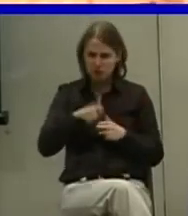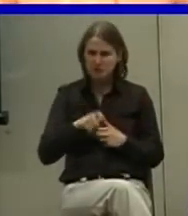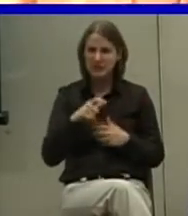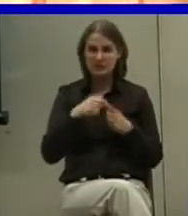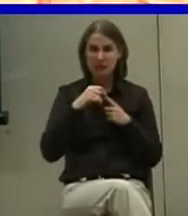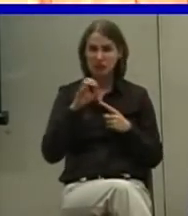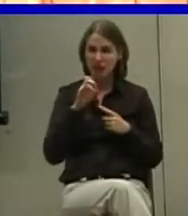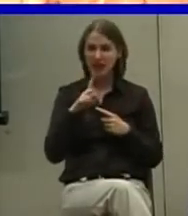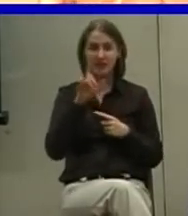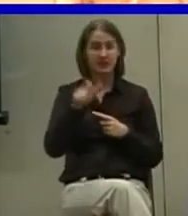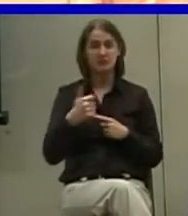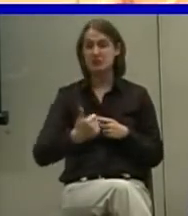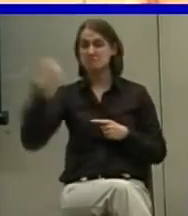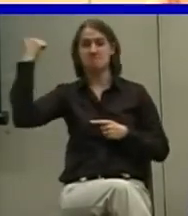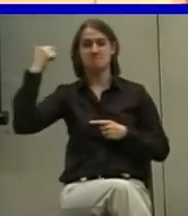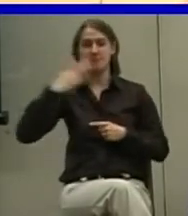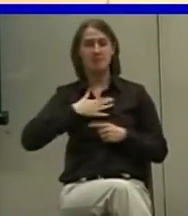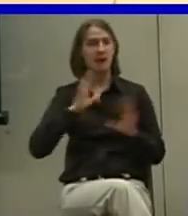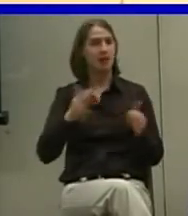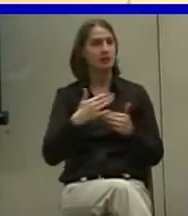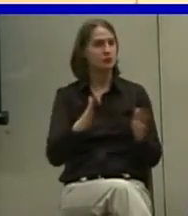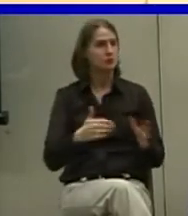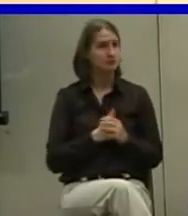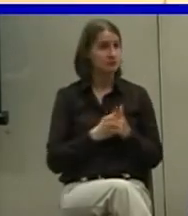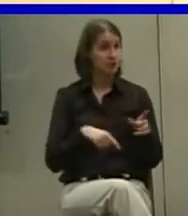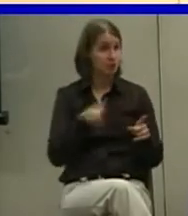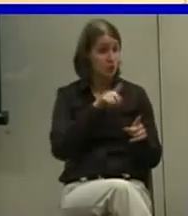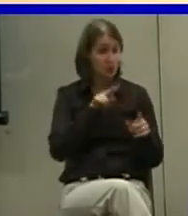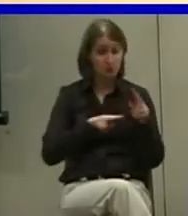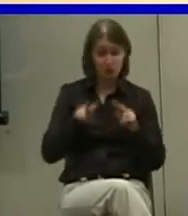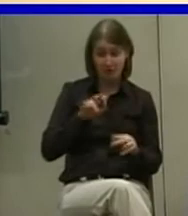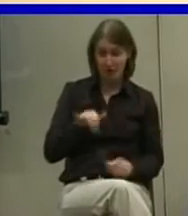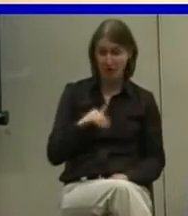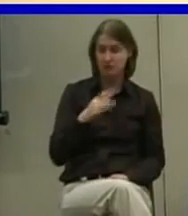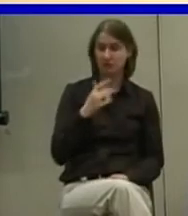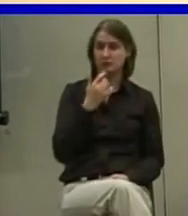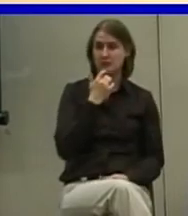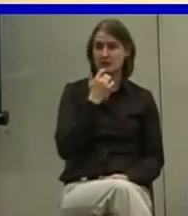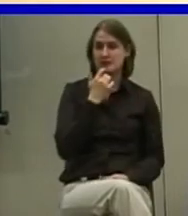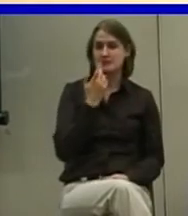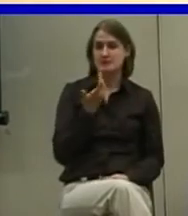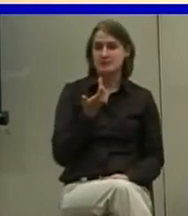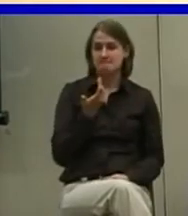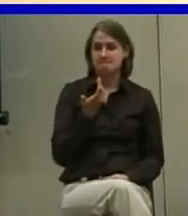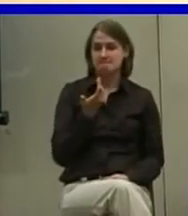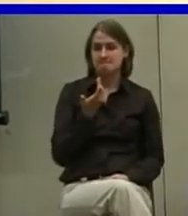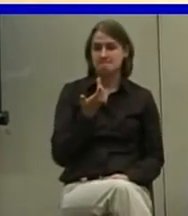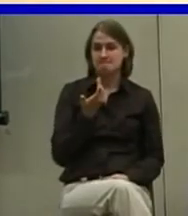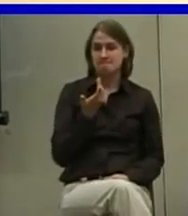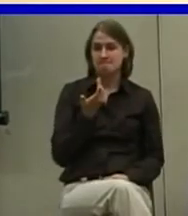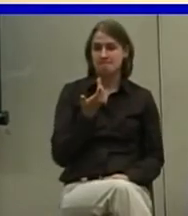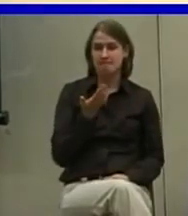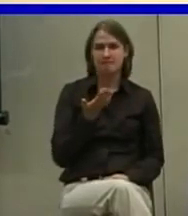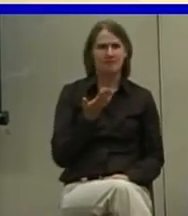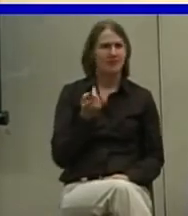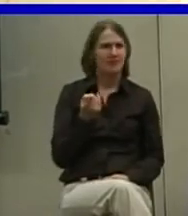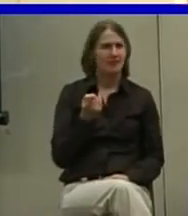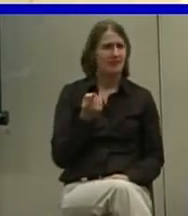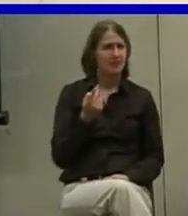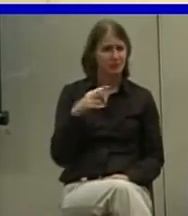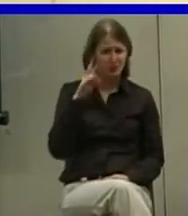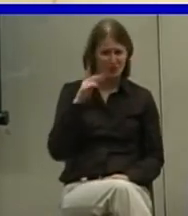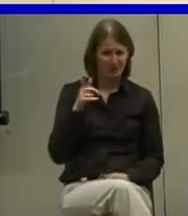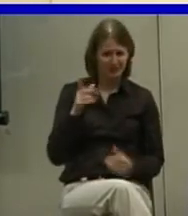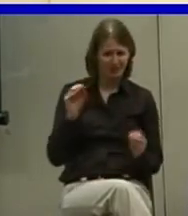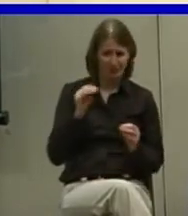ed. They need to be out of my classroom. And you just observe this and you're saying, remember, not, what kind of an idiot are you? There's nothing wrong with those